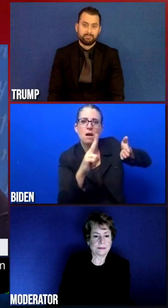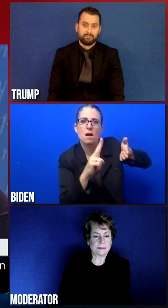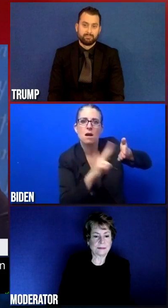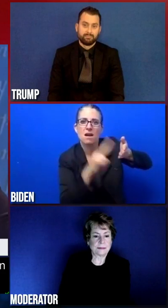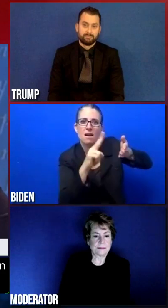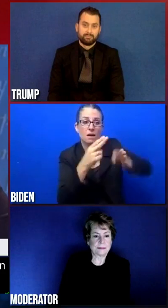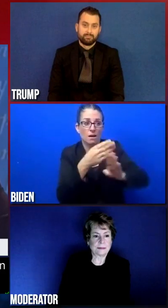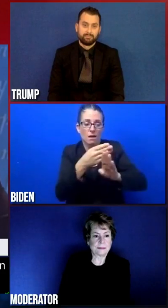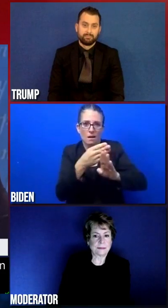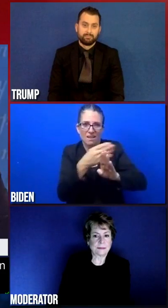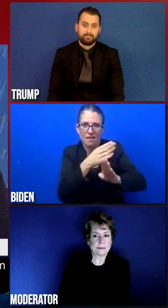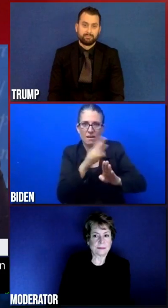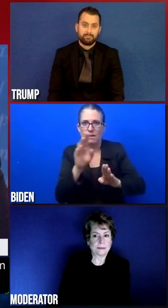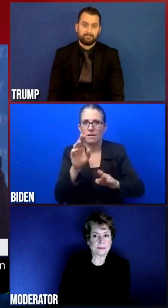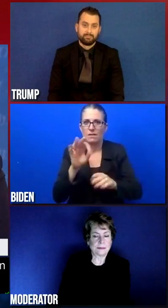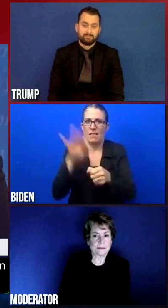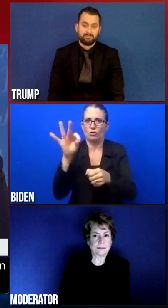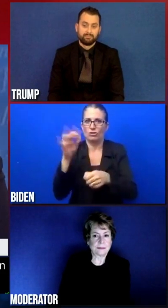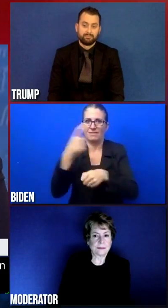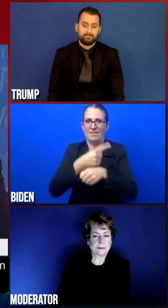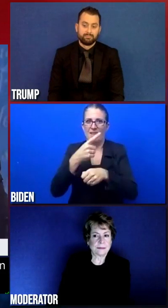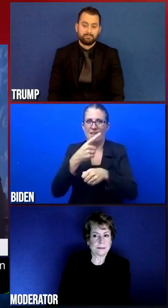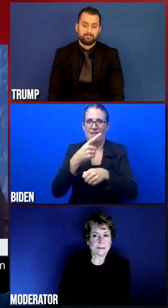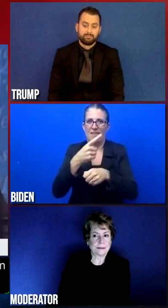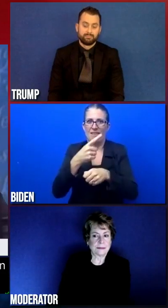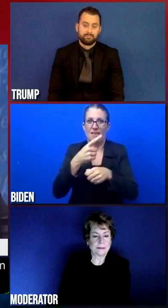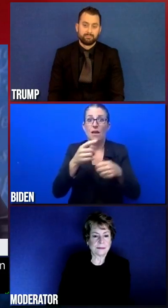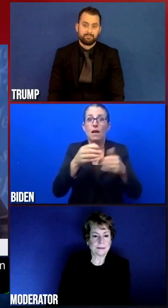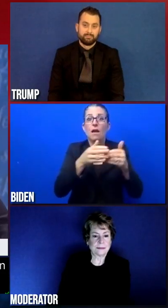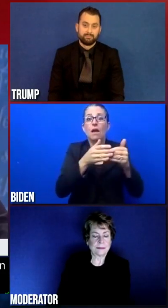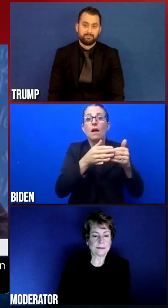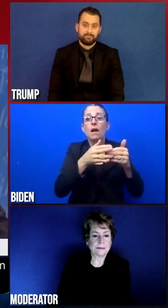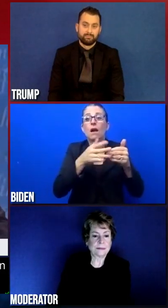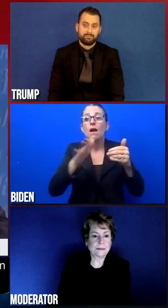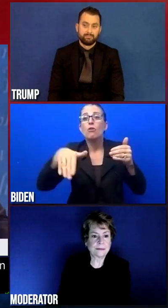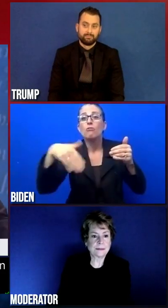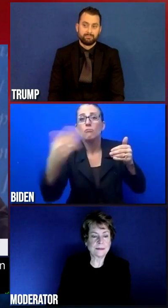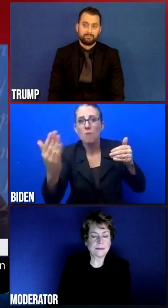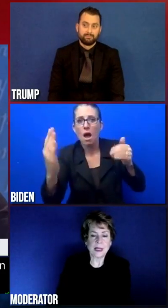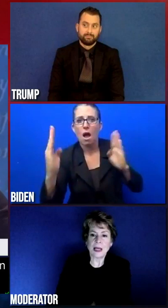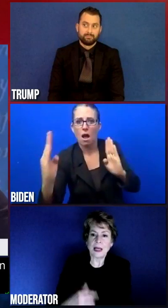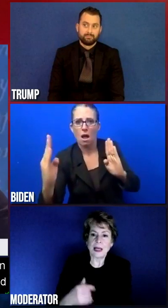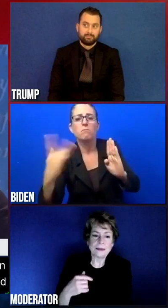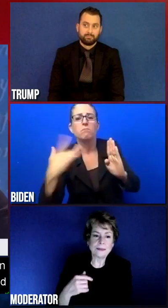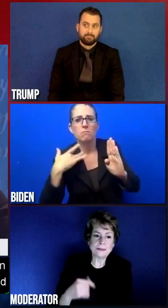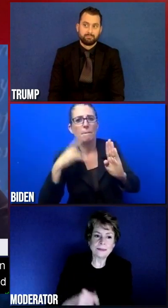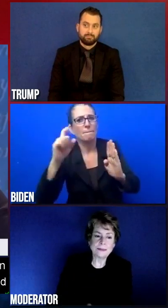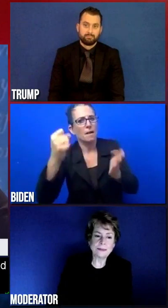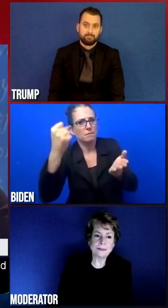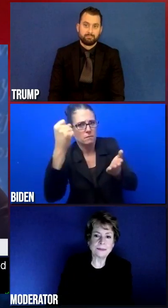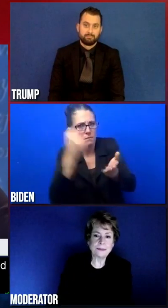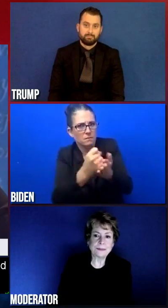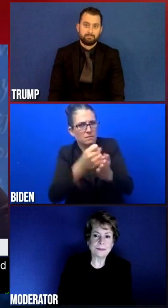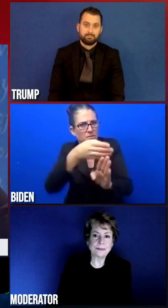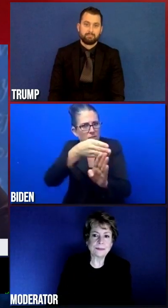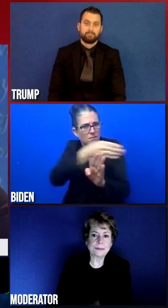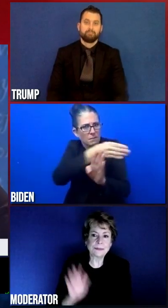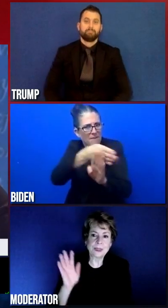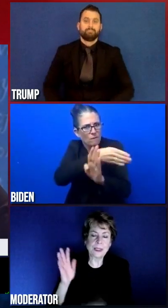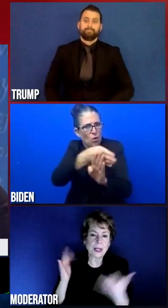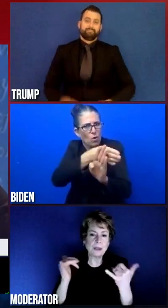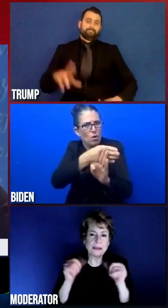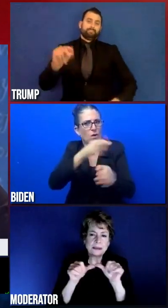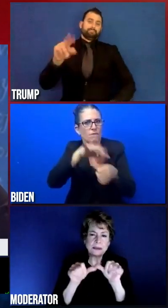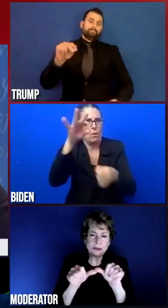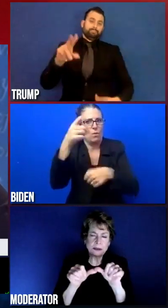counted. He's just afraid of counting the votes because he knows You're the wrong. outcome. You're Wait, wrong. wait, No, I want to continue with you on I this, love Vice counting the President vote. Biden. because Chris,